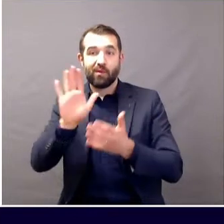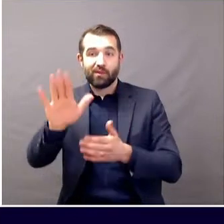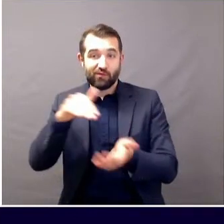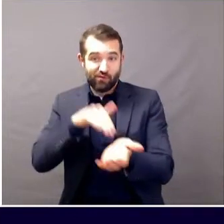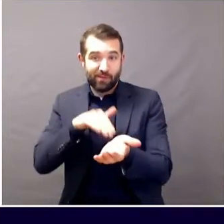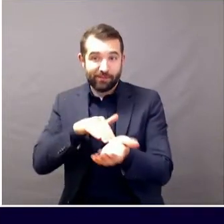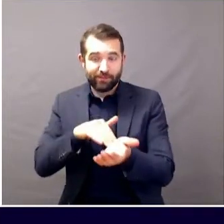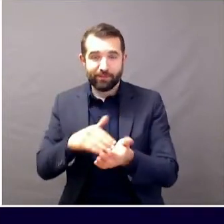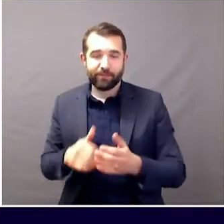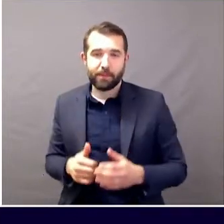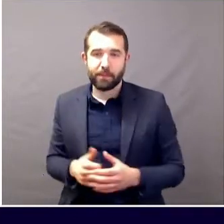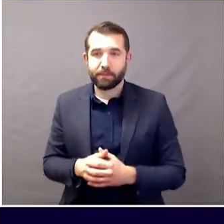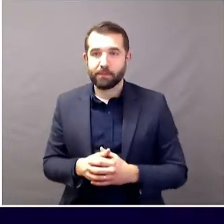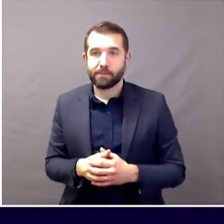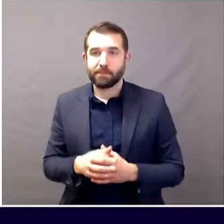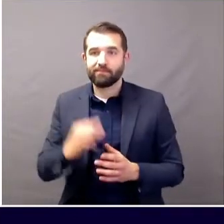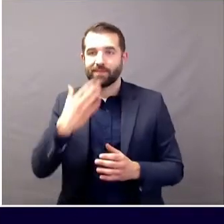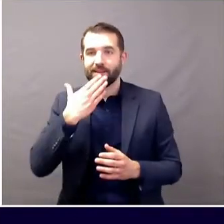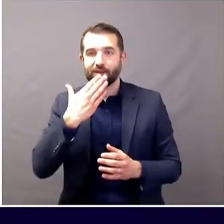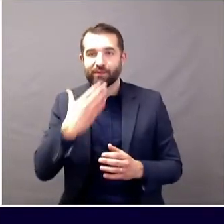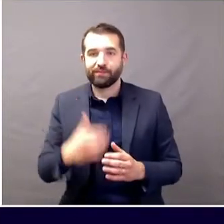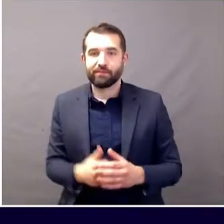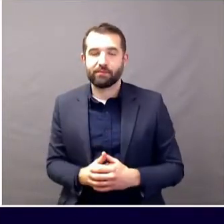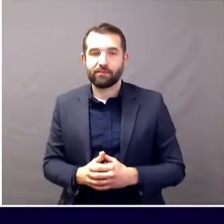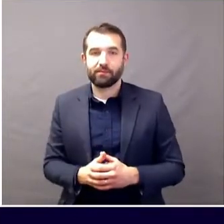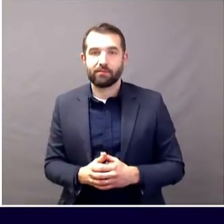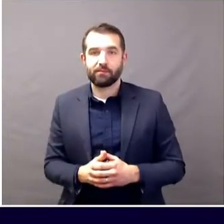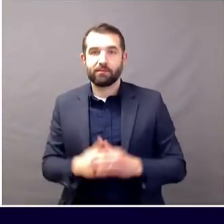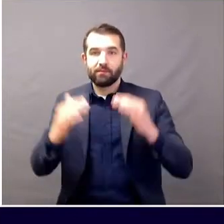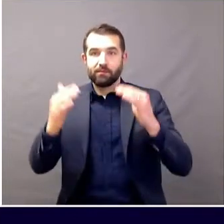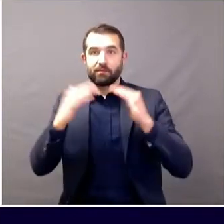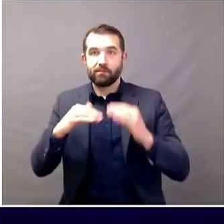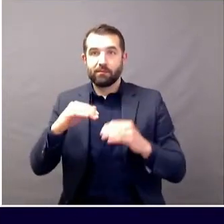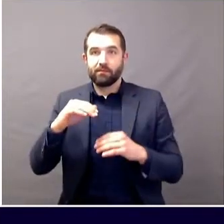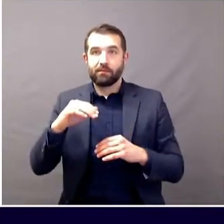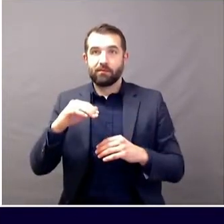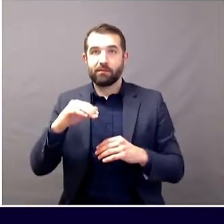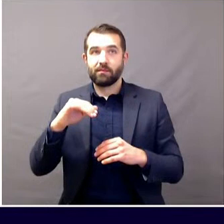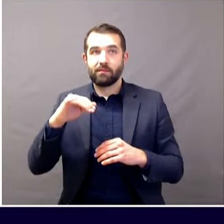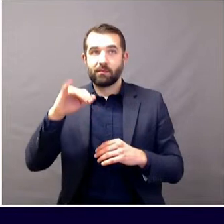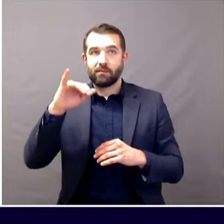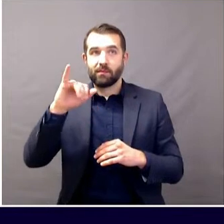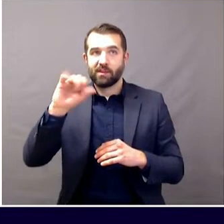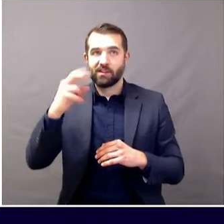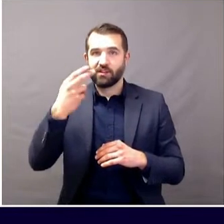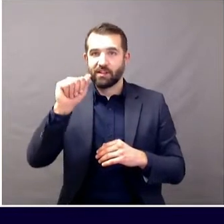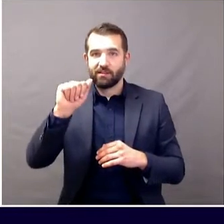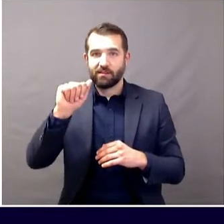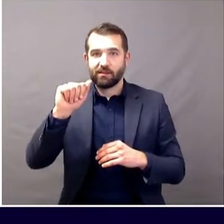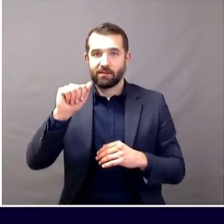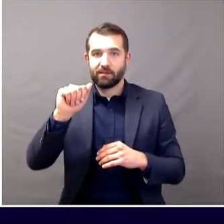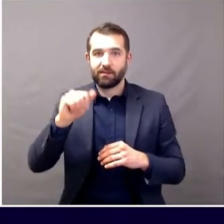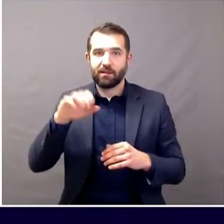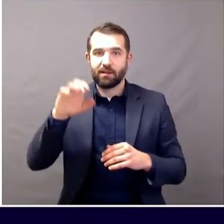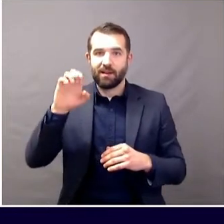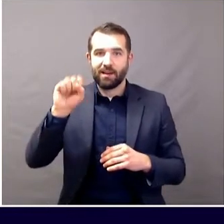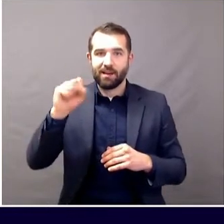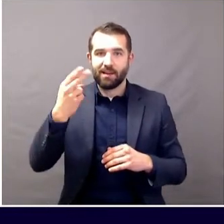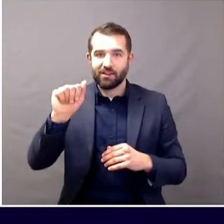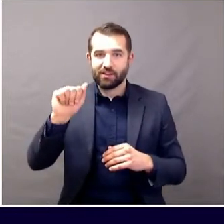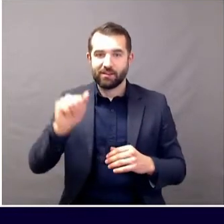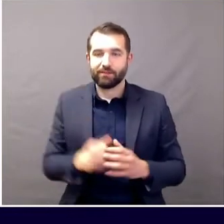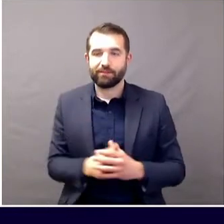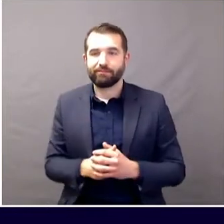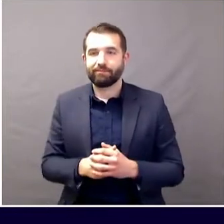are welcome. I'm going to turn it over to Isha next. Thank you, Dr. Shah. I apologize in advance for being the third person